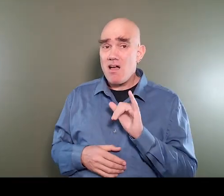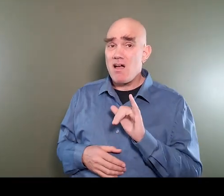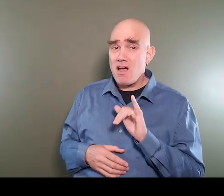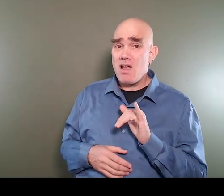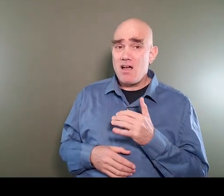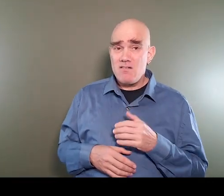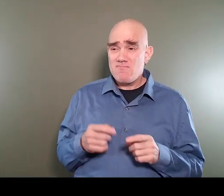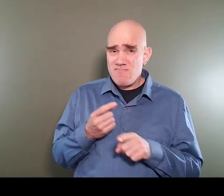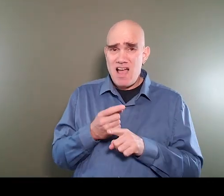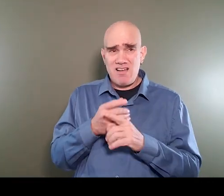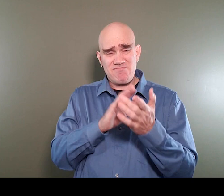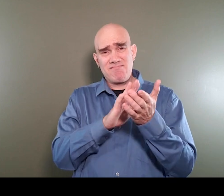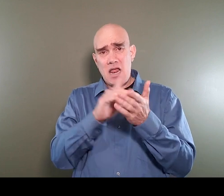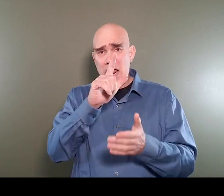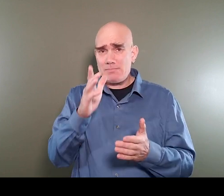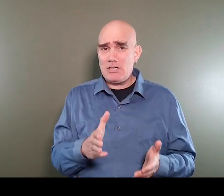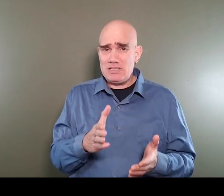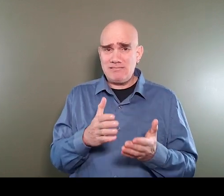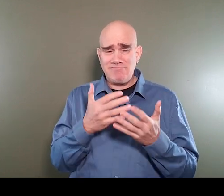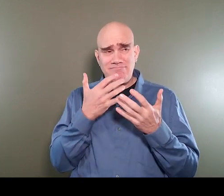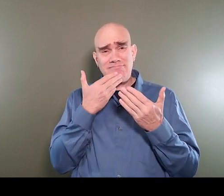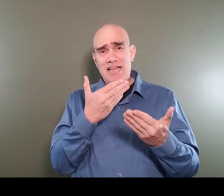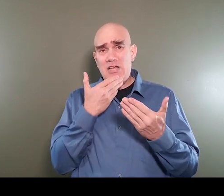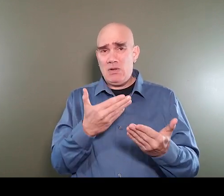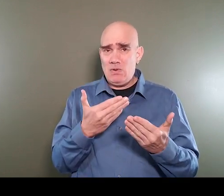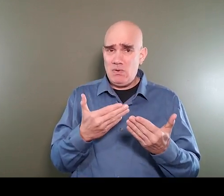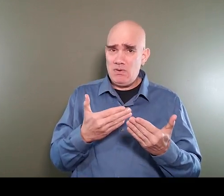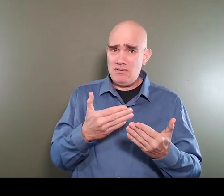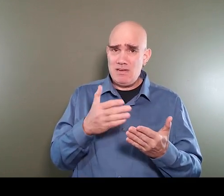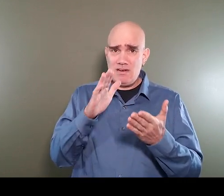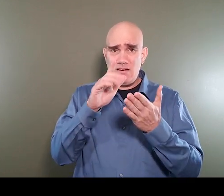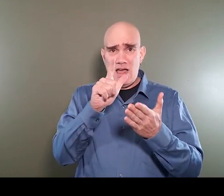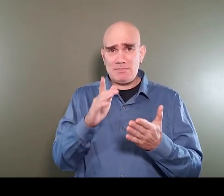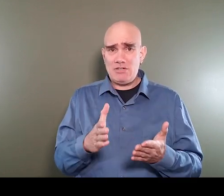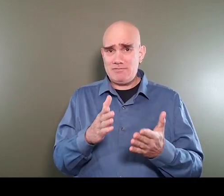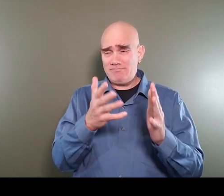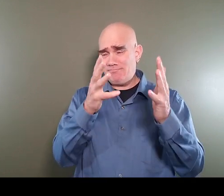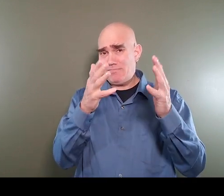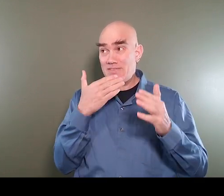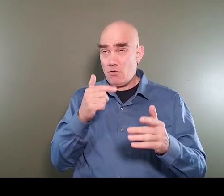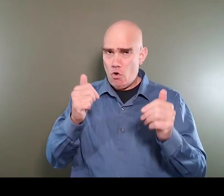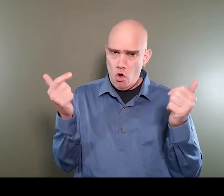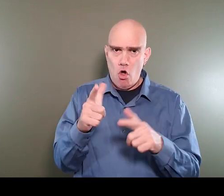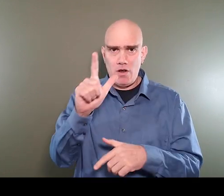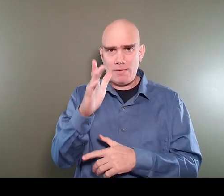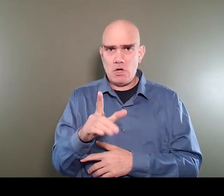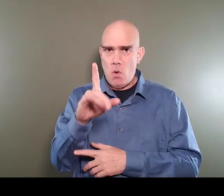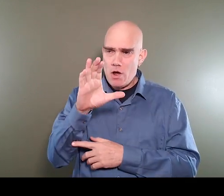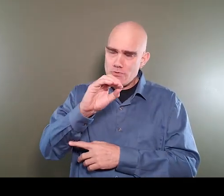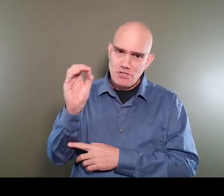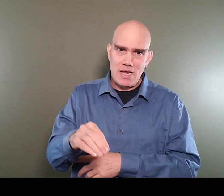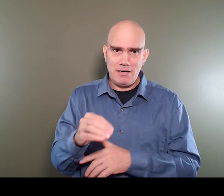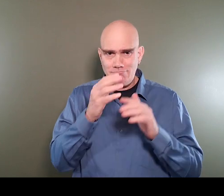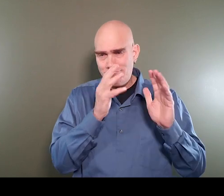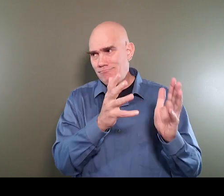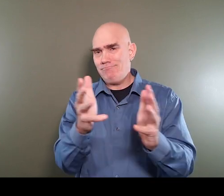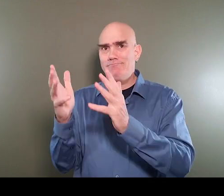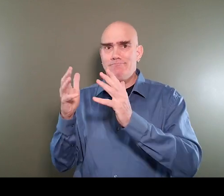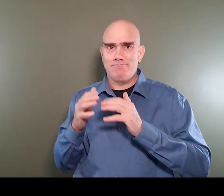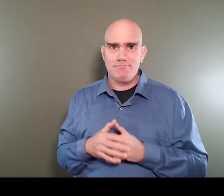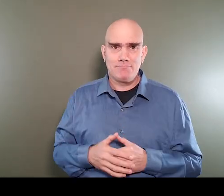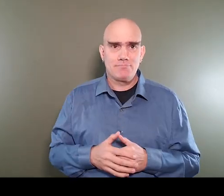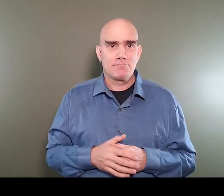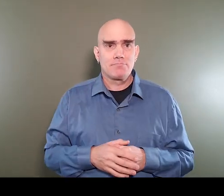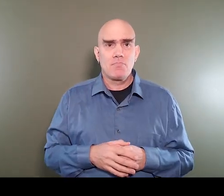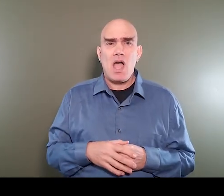way. Yeah, shout out to librarians, right? Yeah. Librarians, thank you all